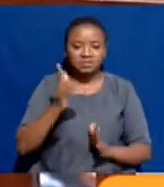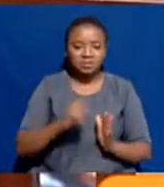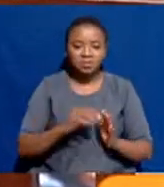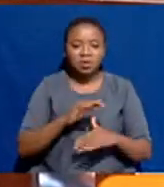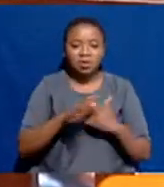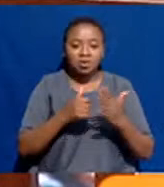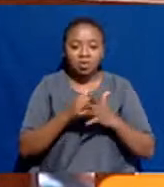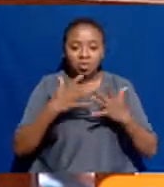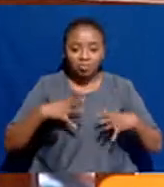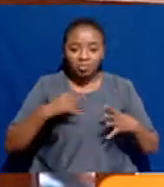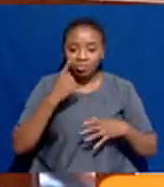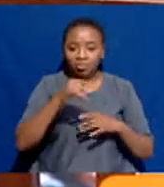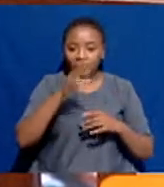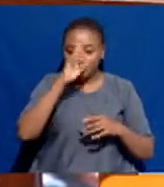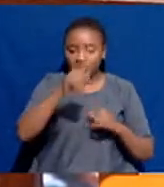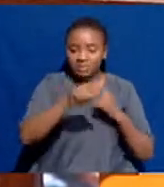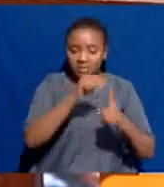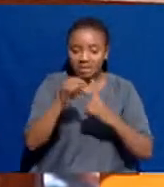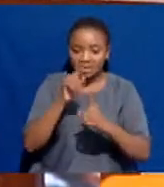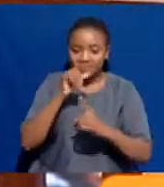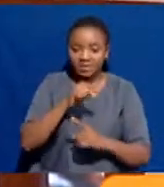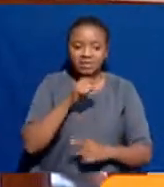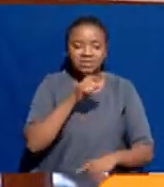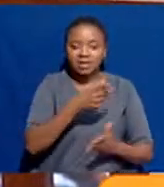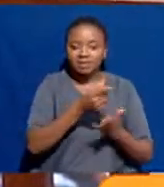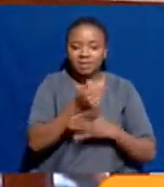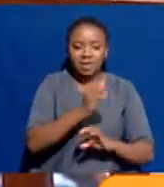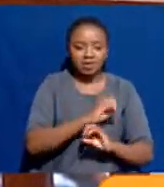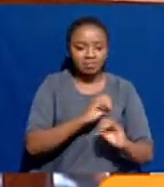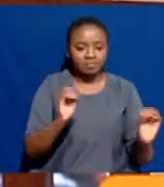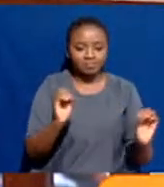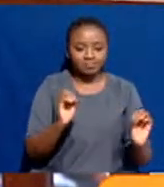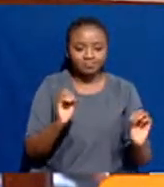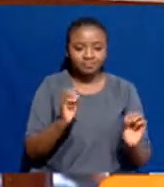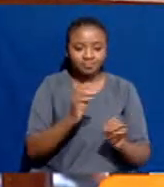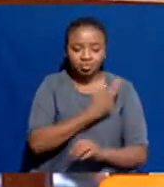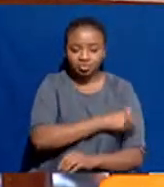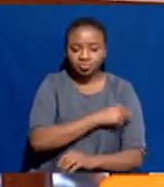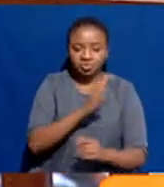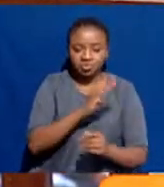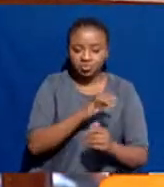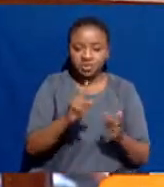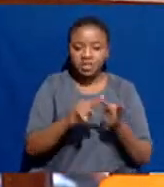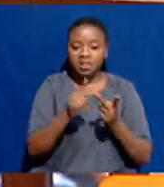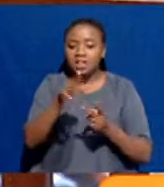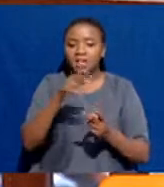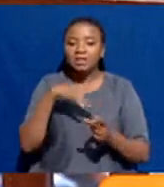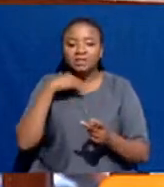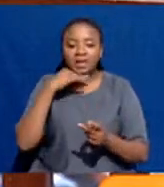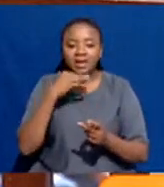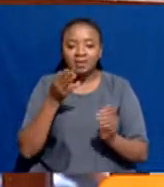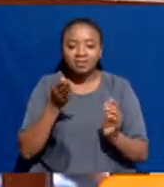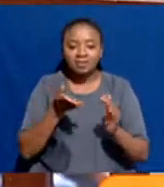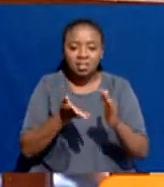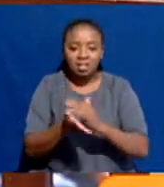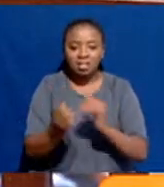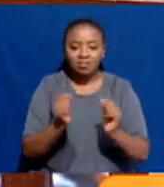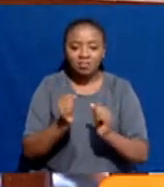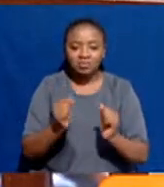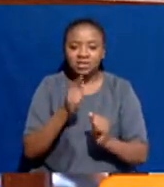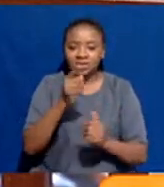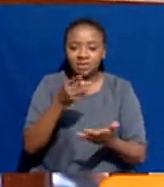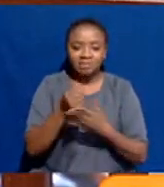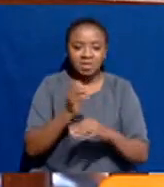who are shot by the police. City mortuary has bodies of people shot by the police. Don't charge the mortuary fees. Even Sakaja can do that. Waive the